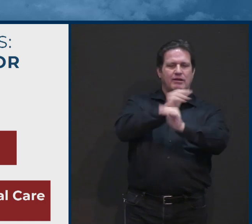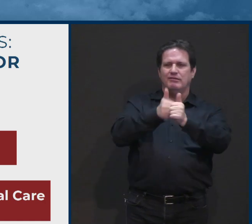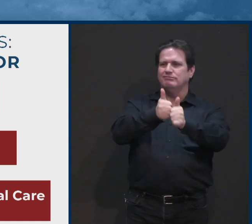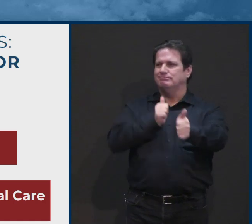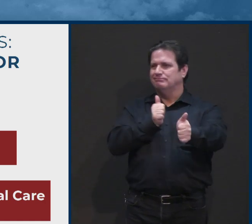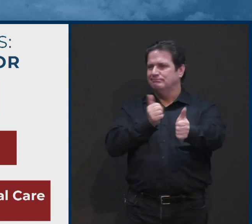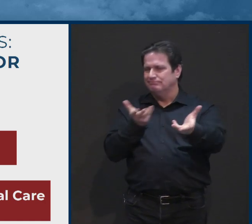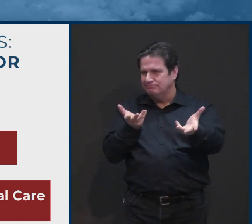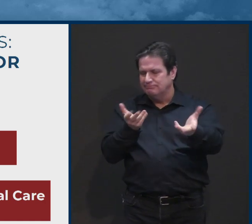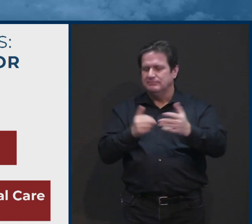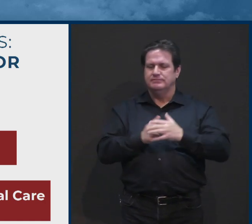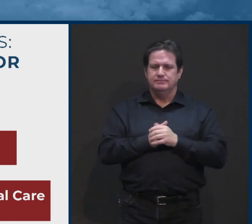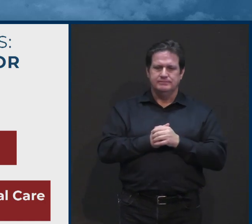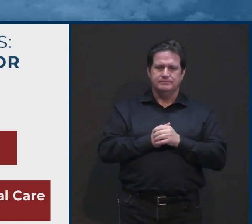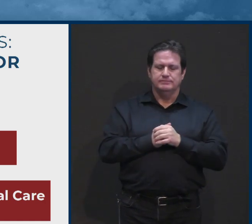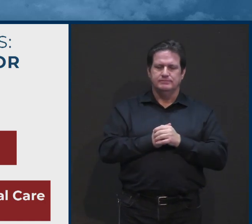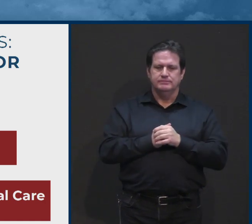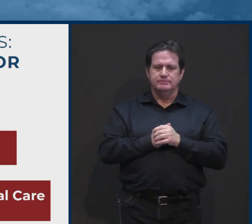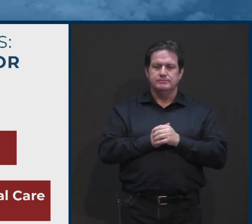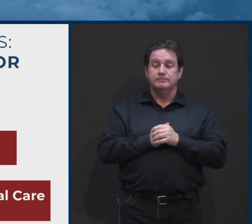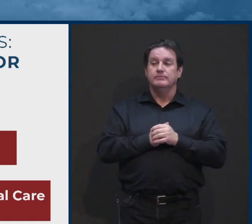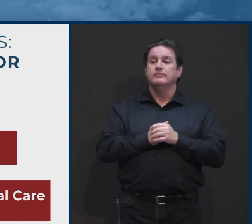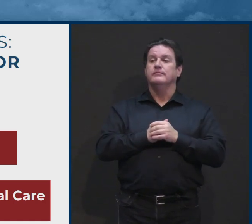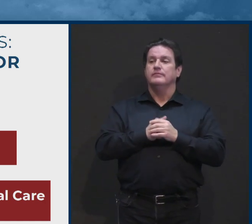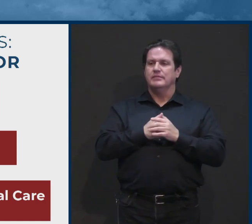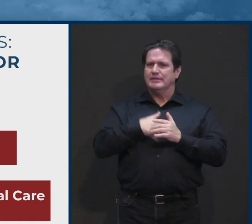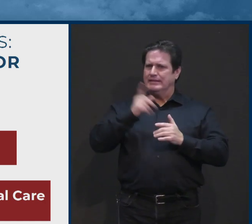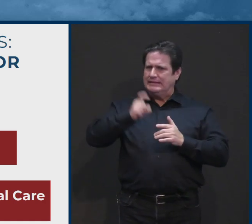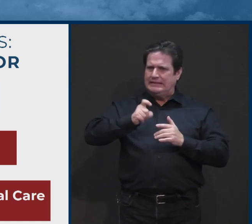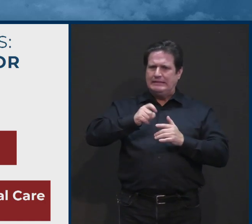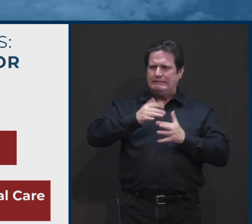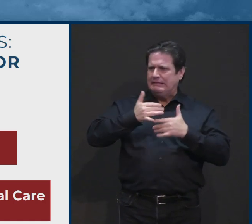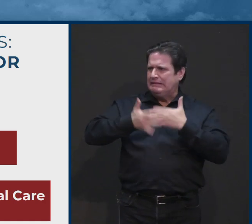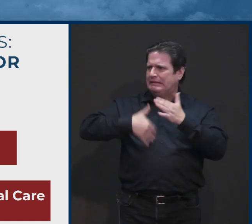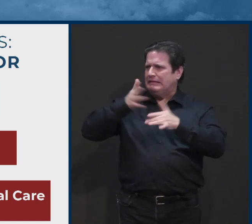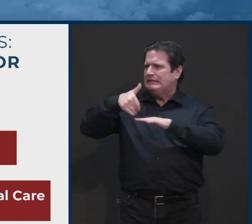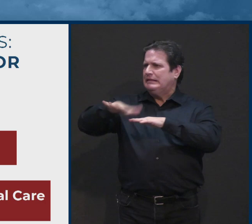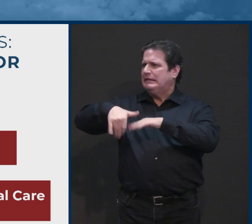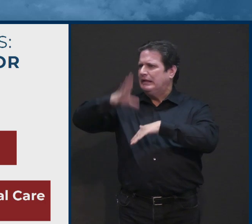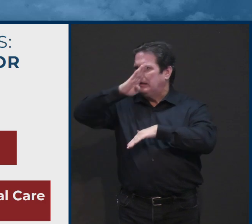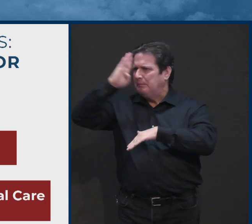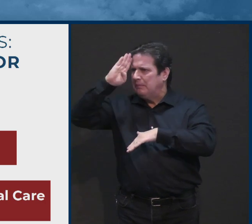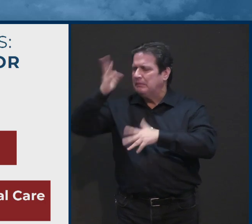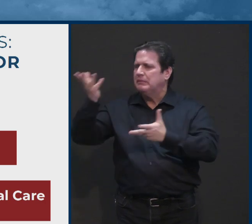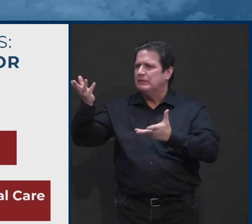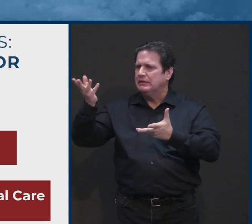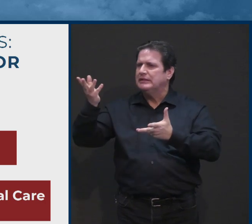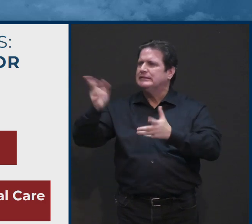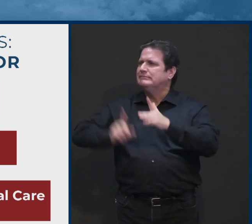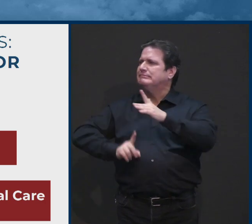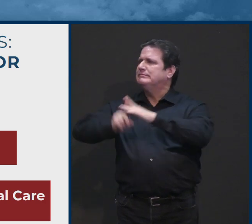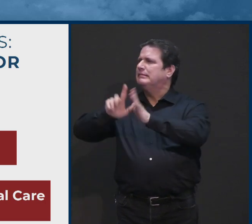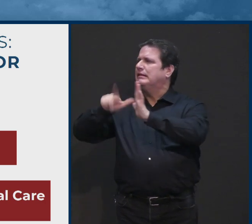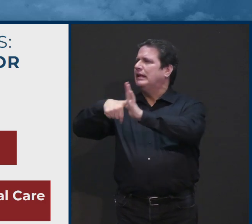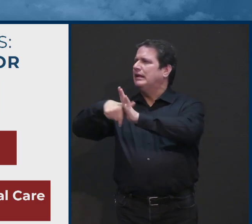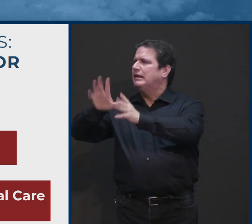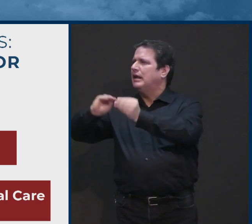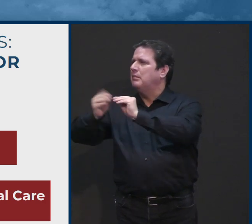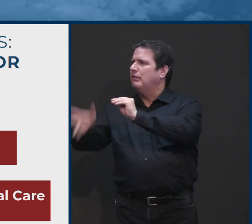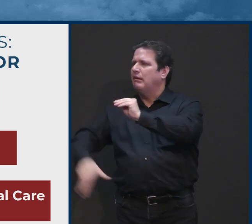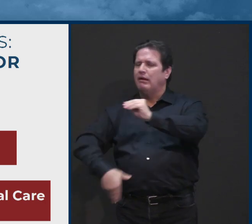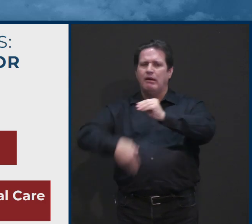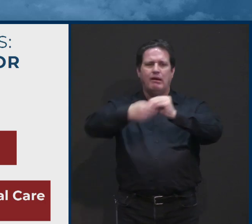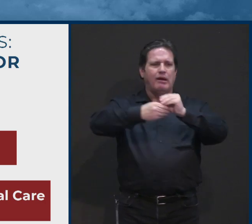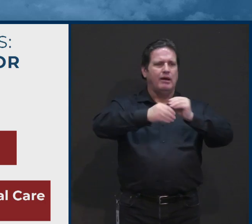numbers, then they get sick, and then they need to be sent to the hospital, and they show up sometime after